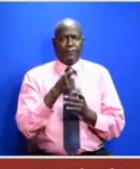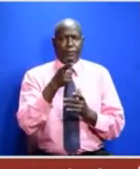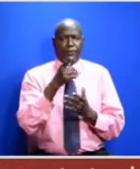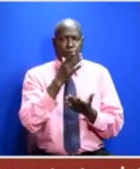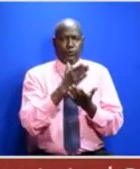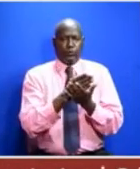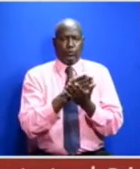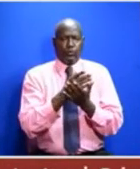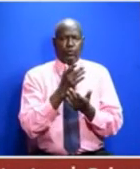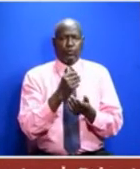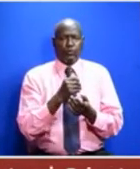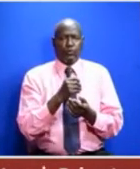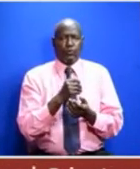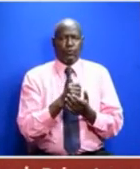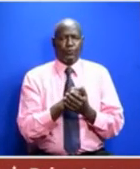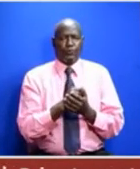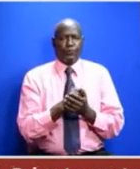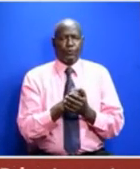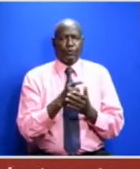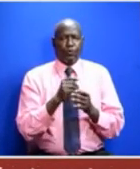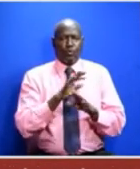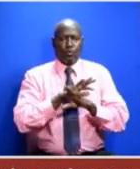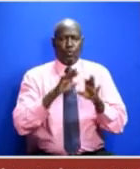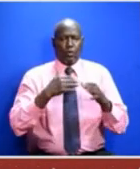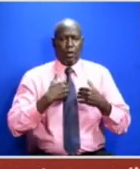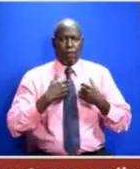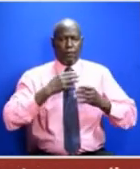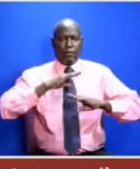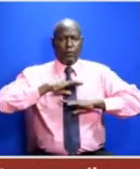is true, really, because we don't have